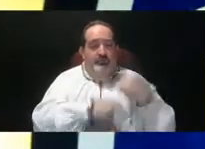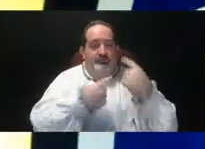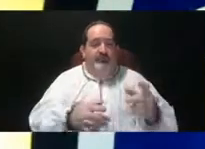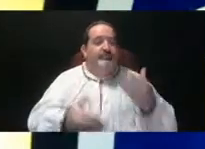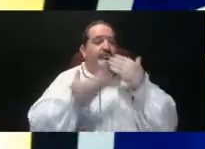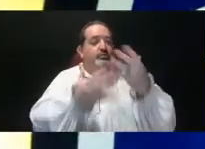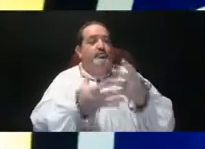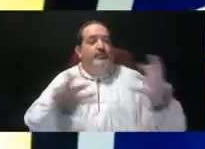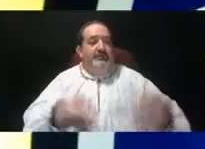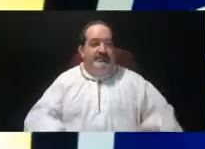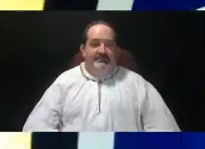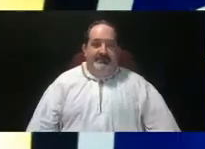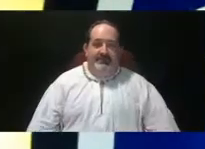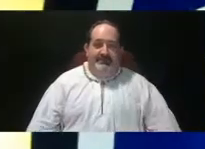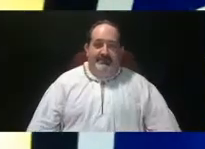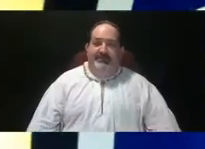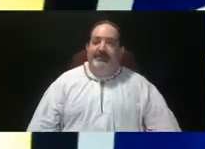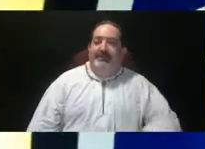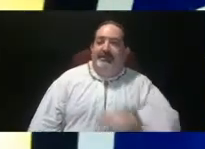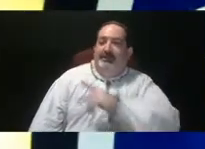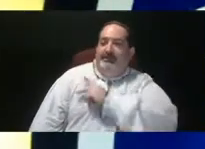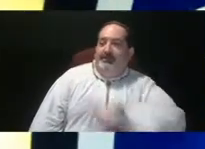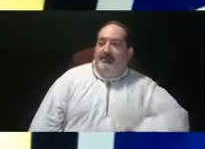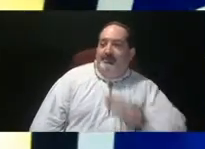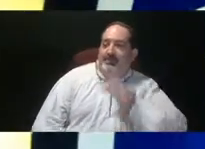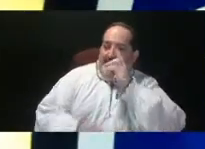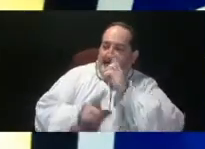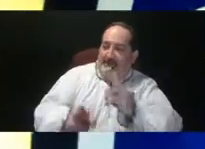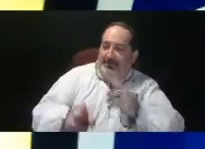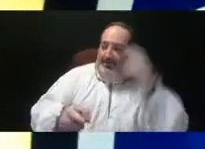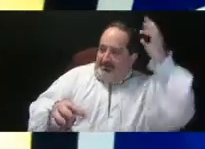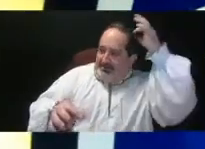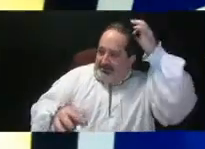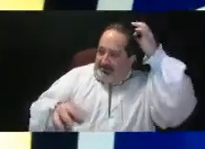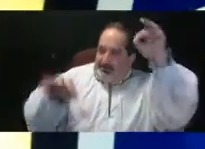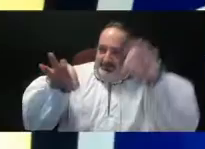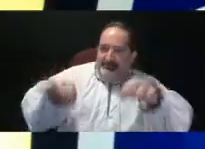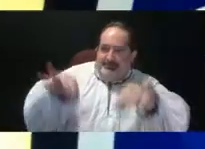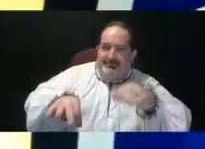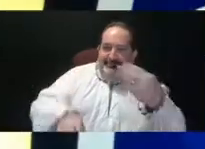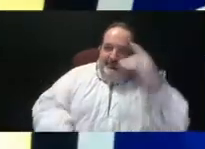Thank you so much. Your Majesty, it's my honor to dye my hair blue just for you.